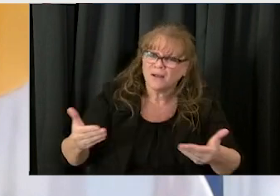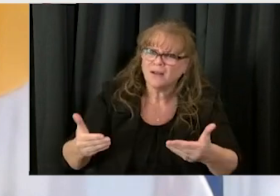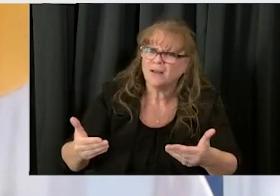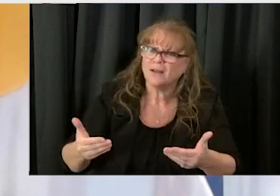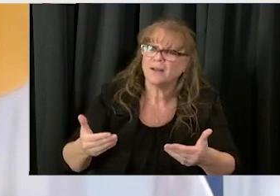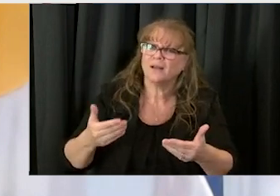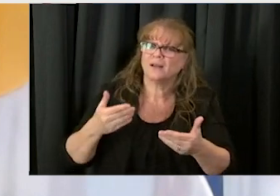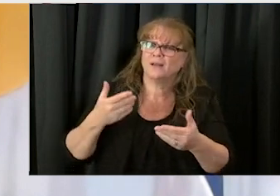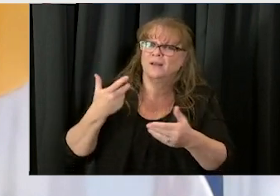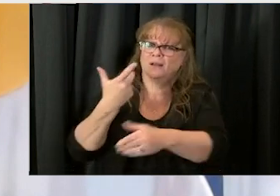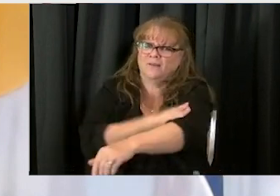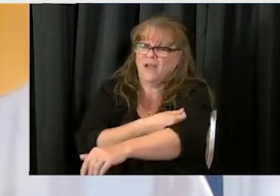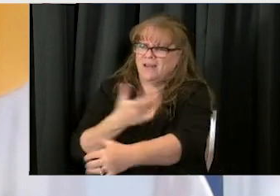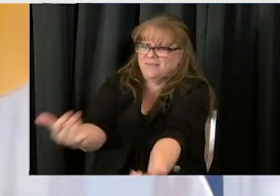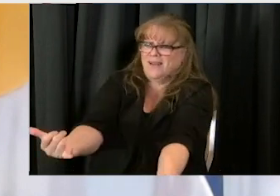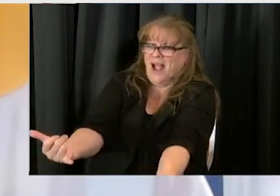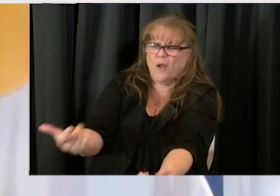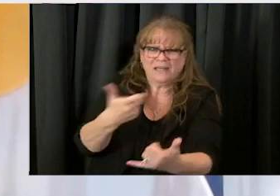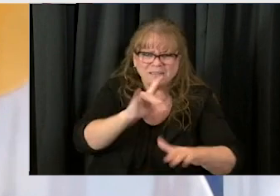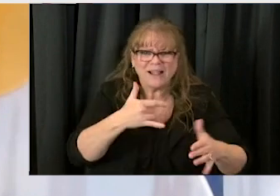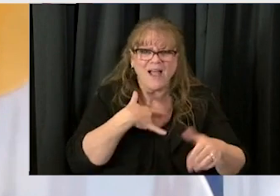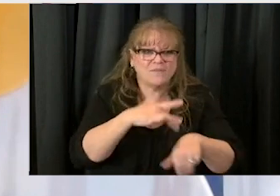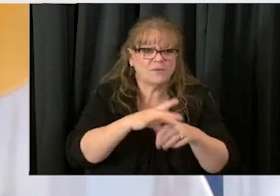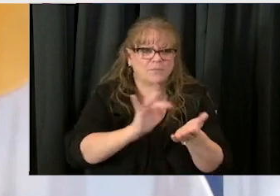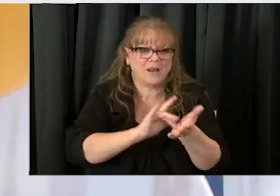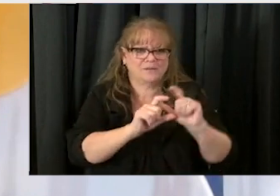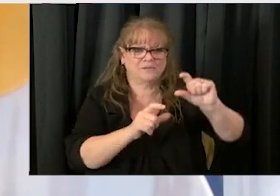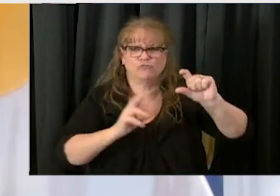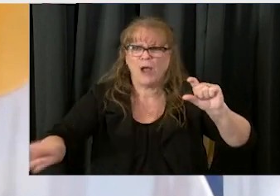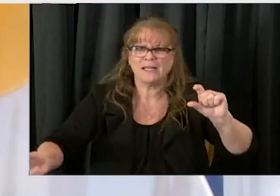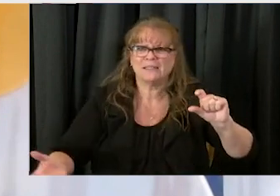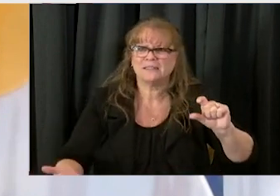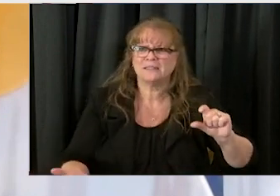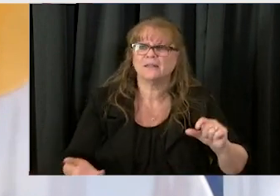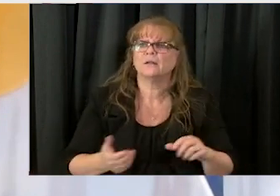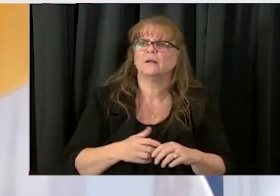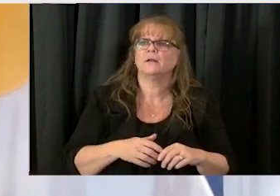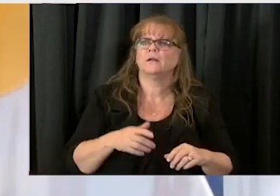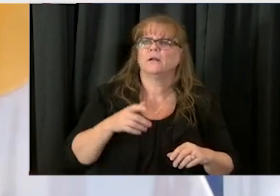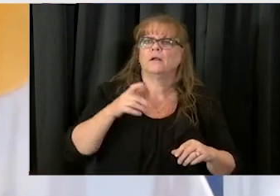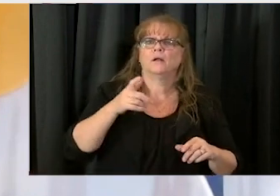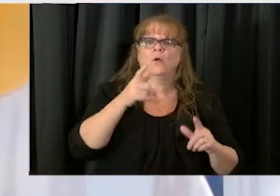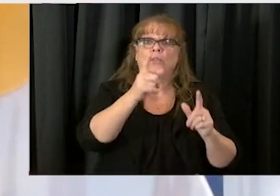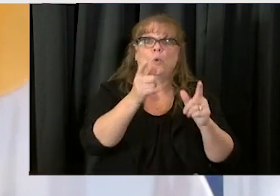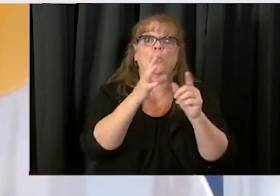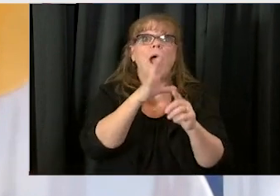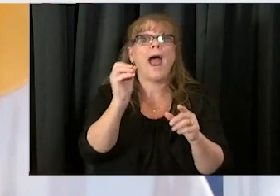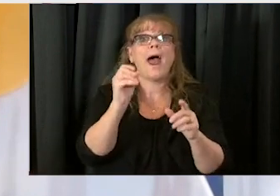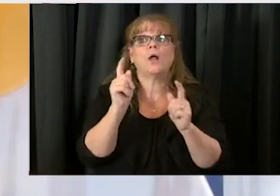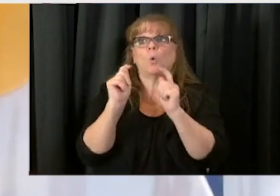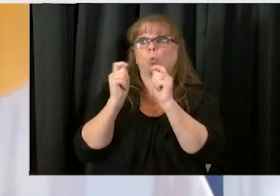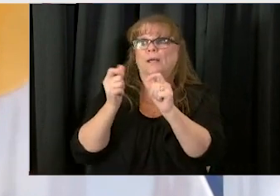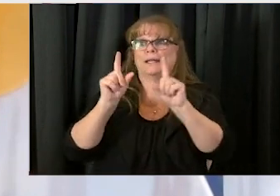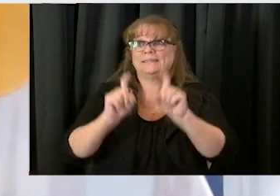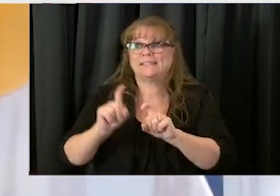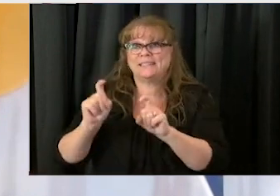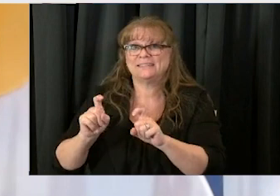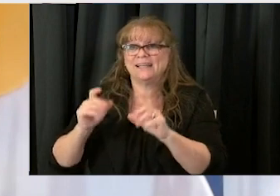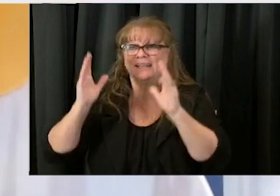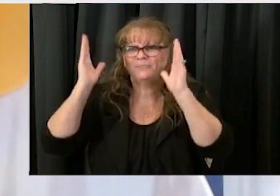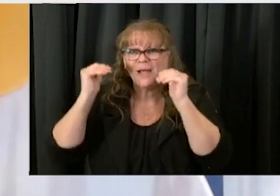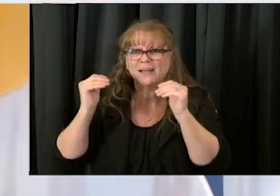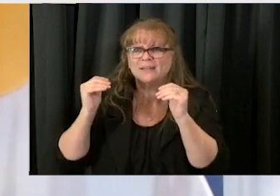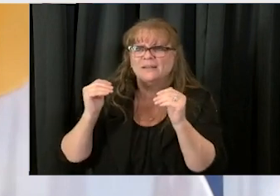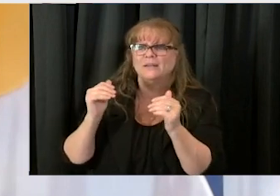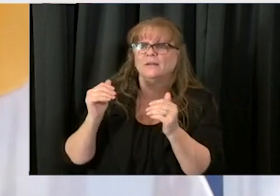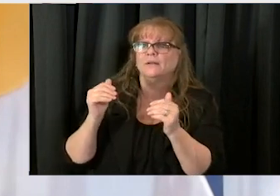those tests? Once a day, once a week, once a month? What do you think? So yeah, that's really up to the discussion between teachers and